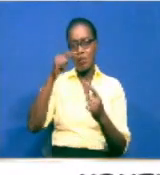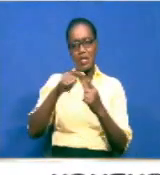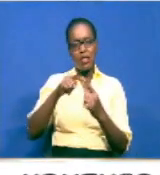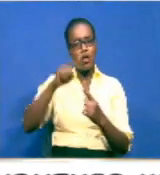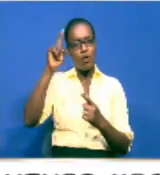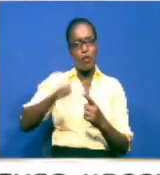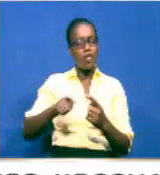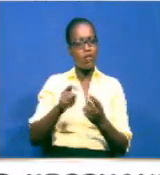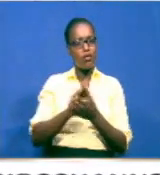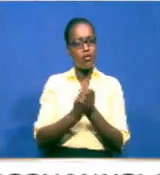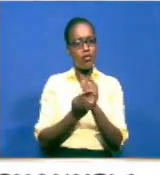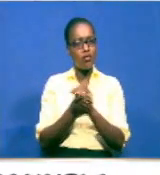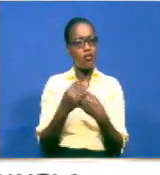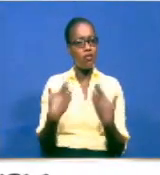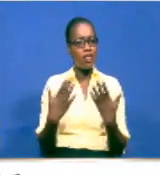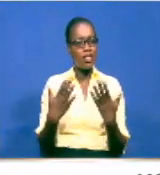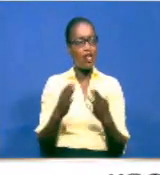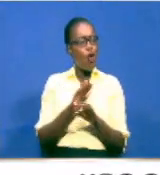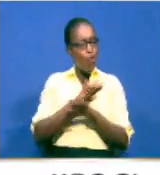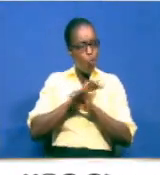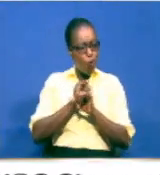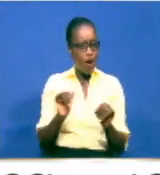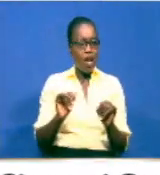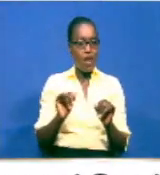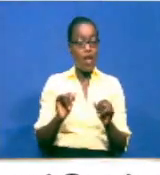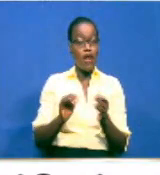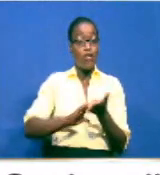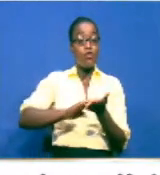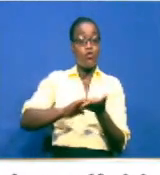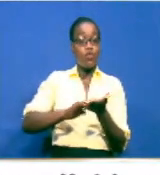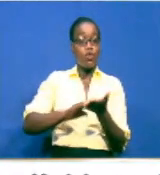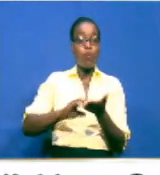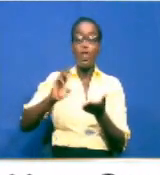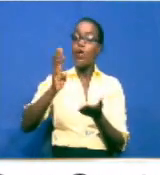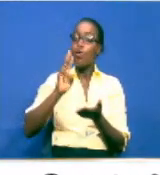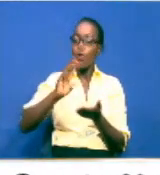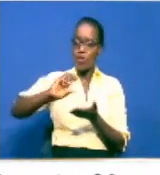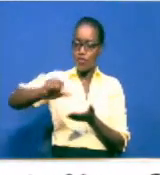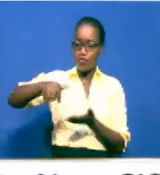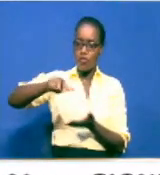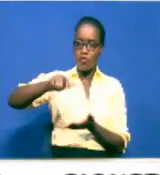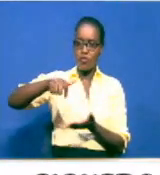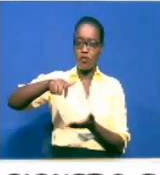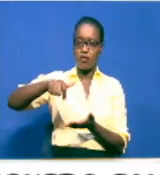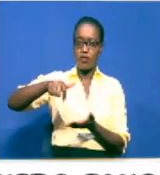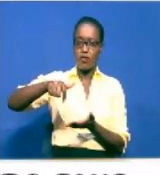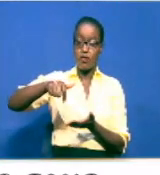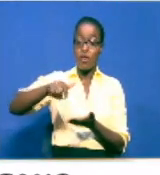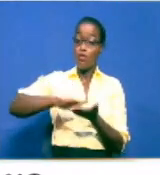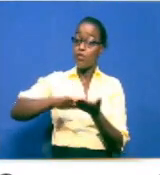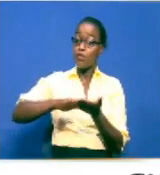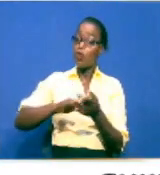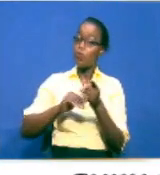hands frequently using soap and running water. And this soap and running